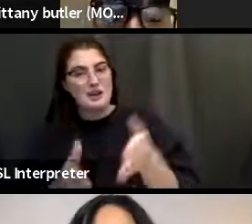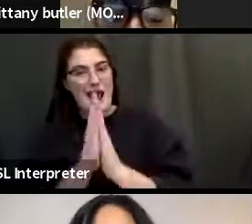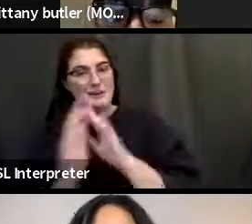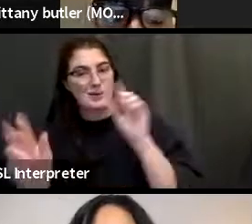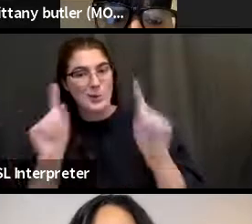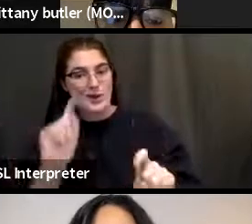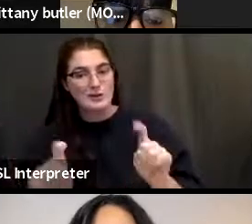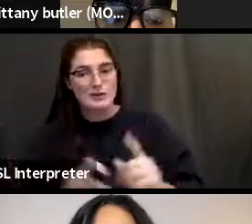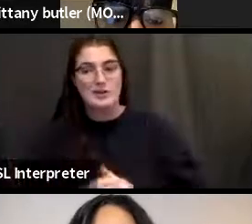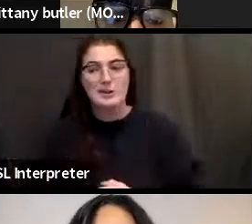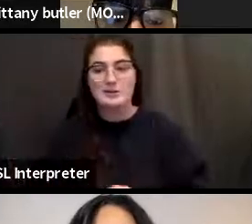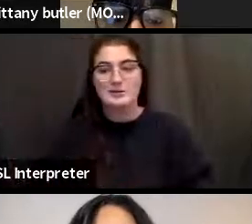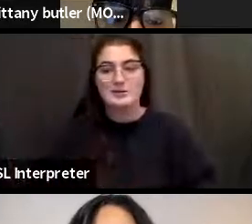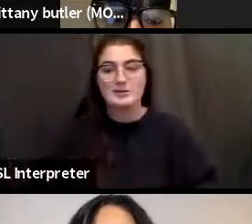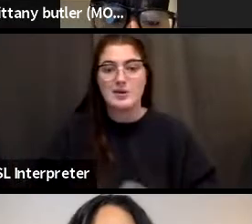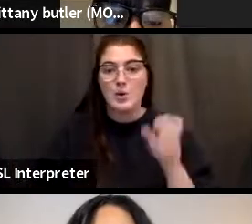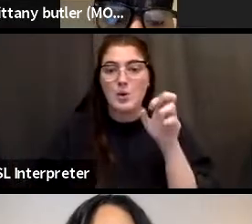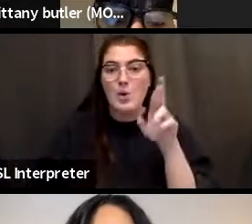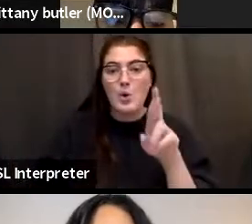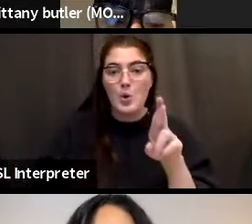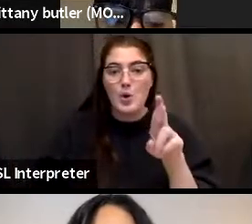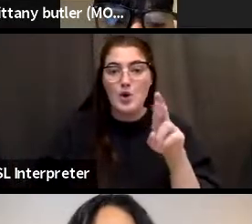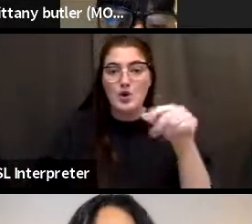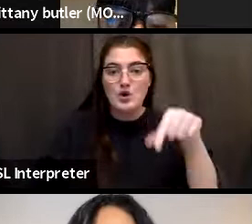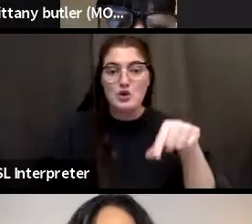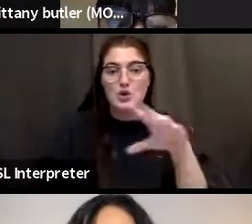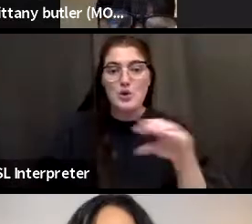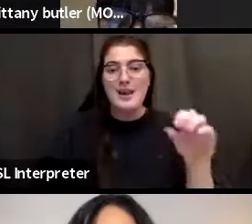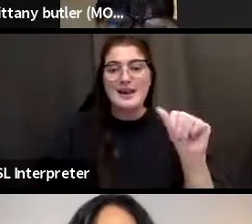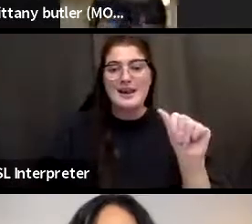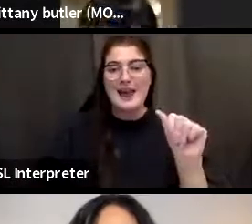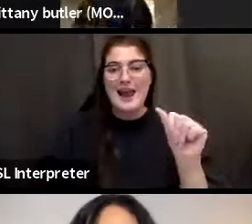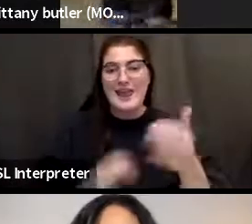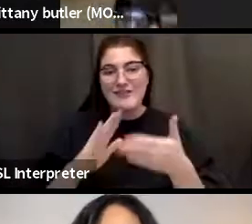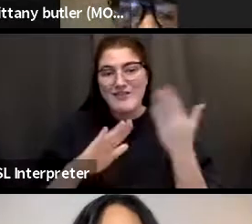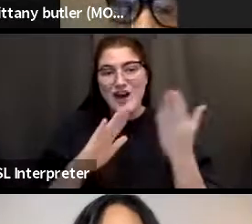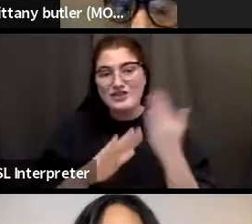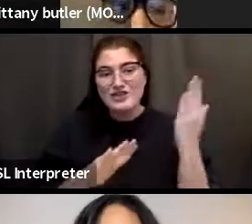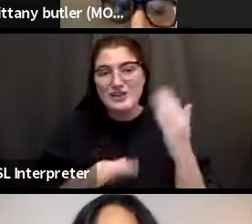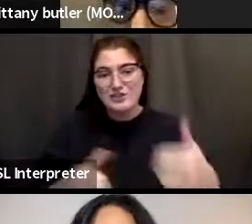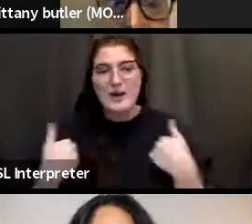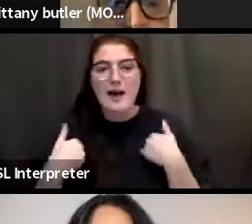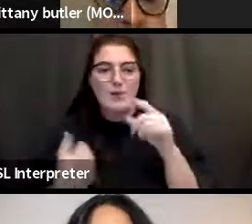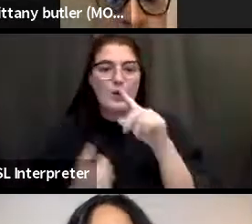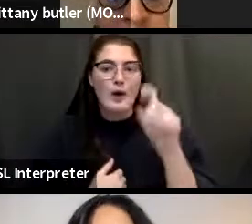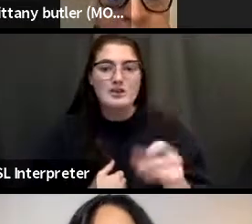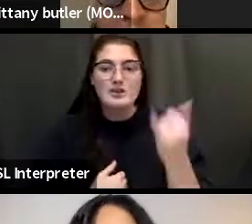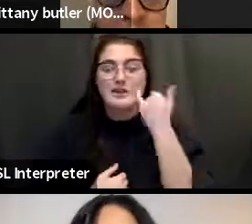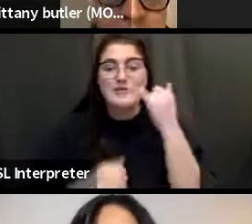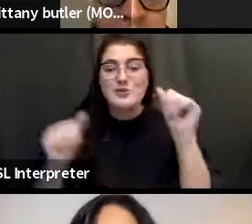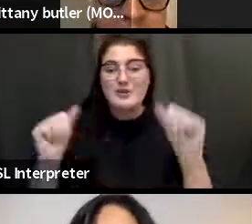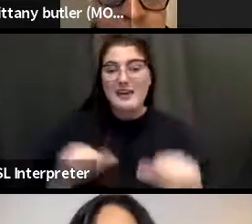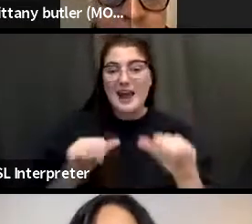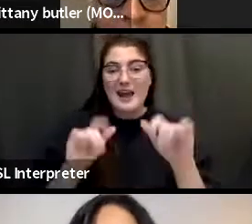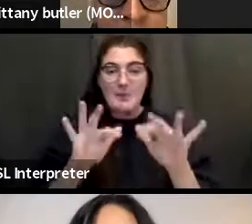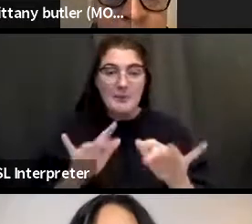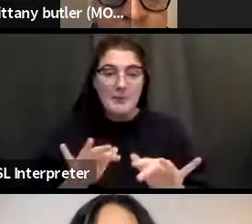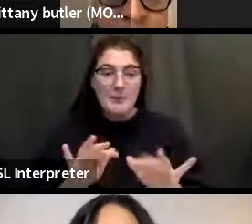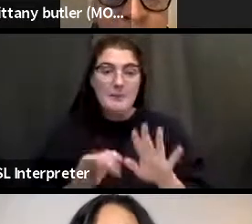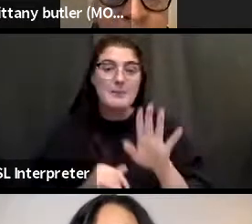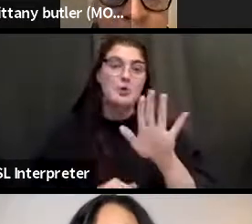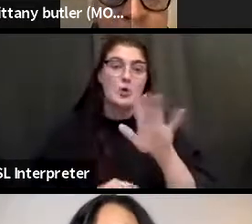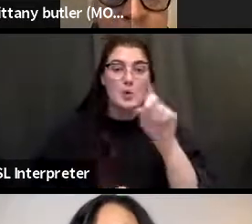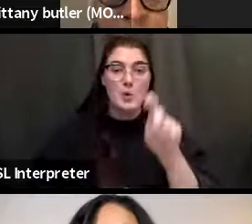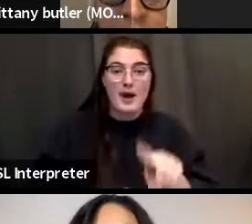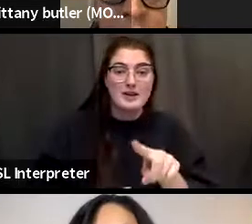question, or the Q&A function if you have a question. And if you could, when you're typing in your question in the Q&A,